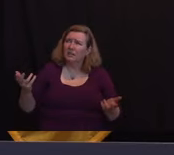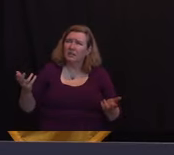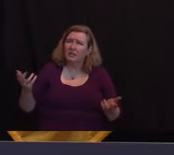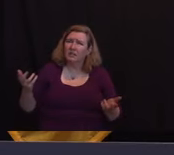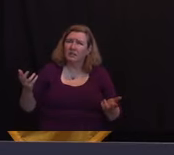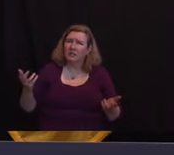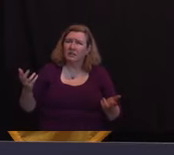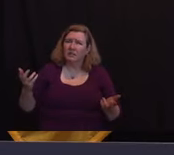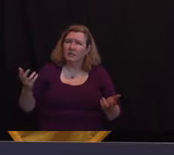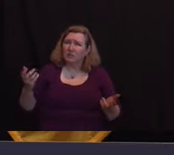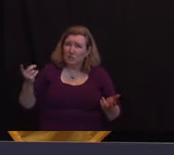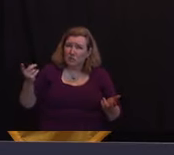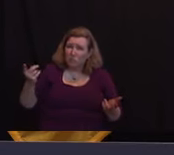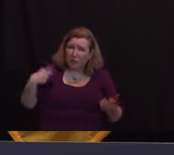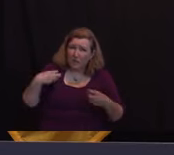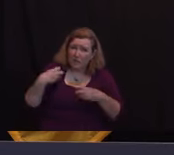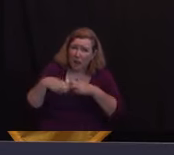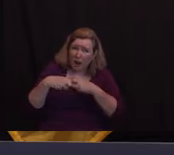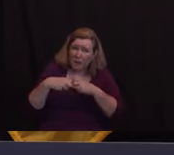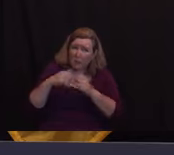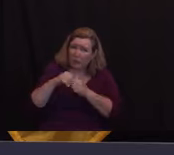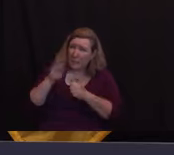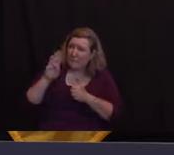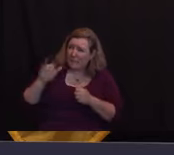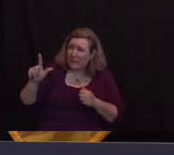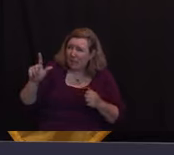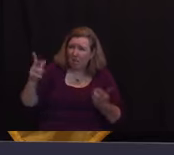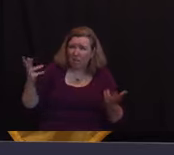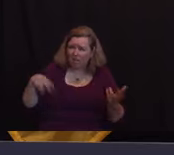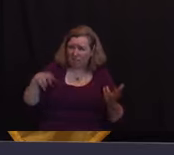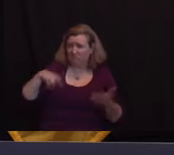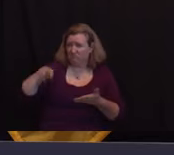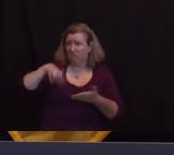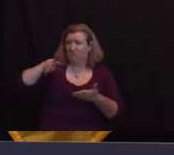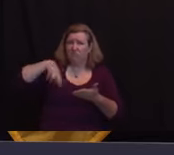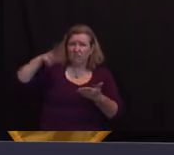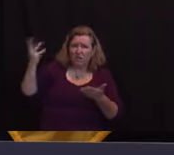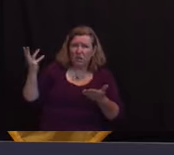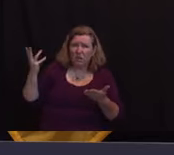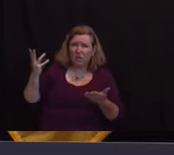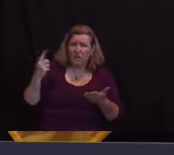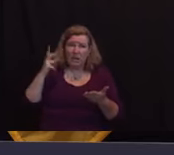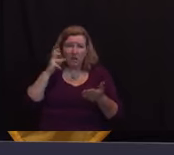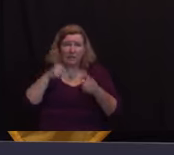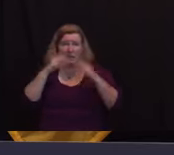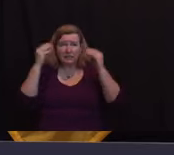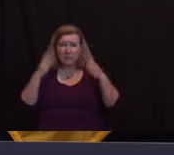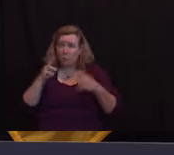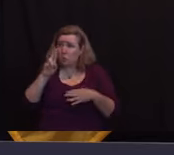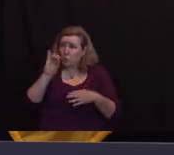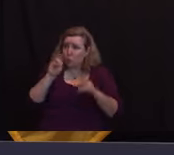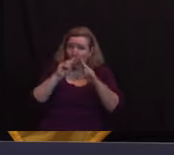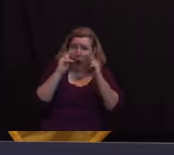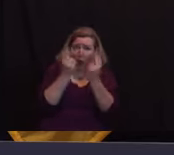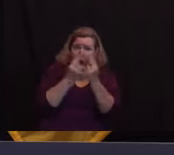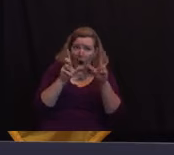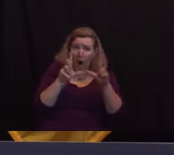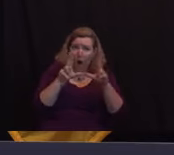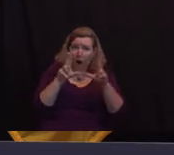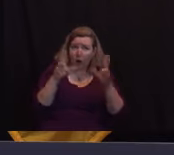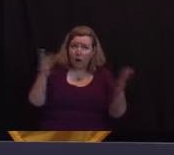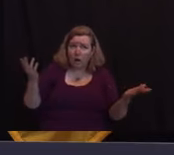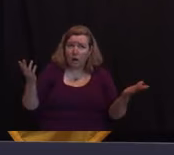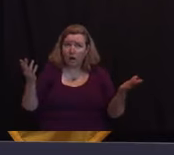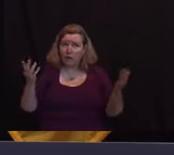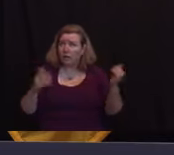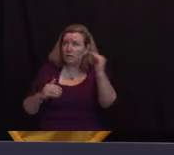an issue that you had with it? Was there something you wanted clarification on? Were you hearing from teachers' unions or any union members that encouraged you not to sign it, and